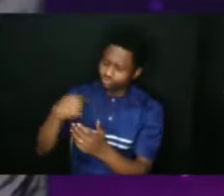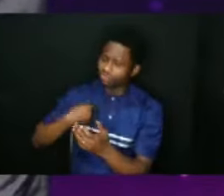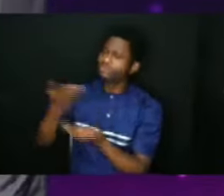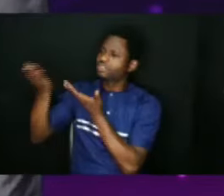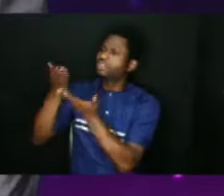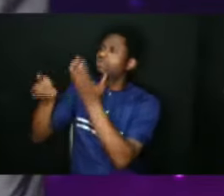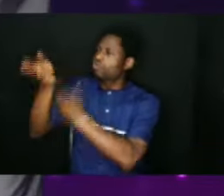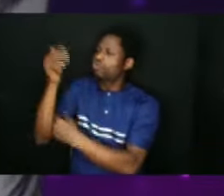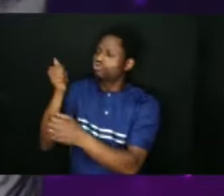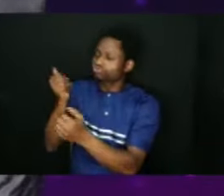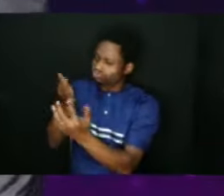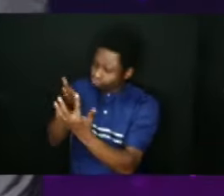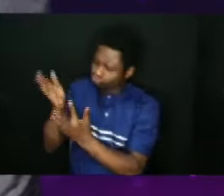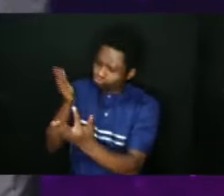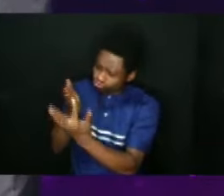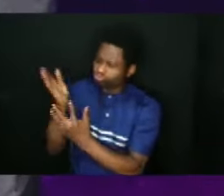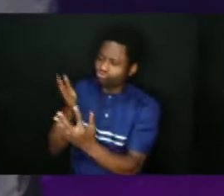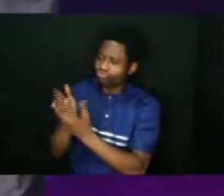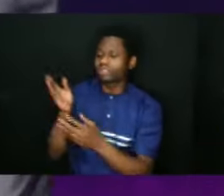all